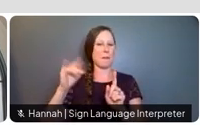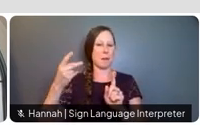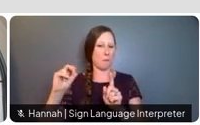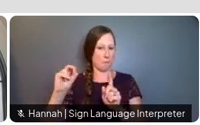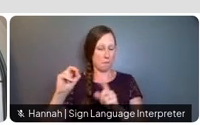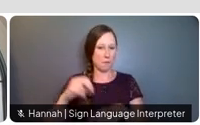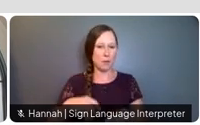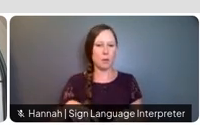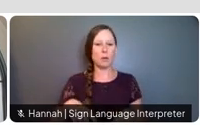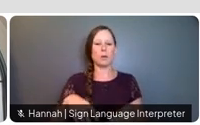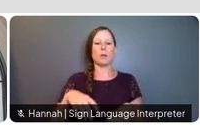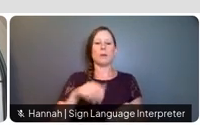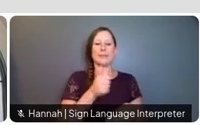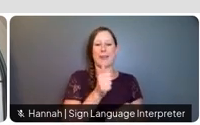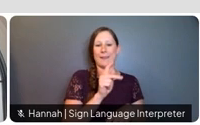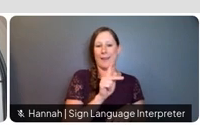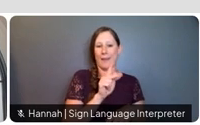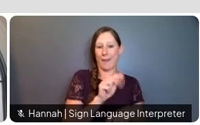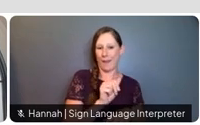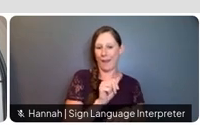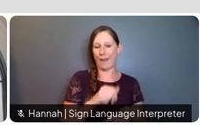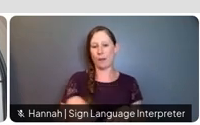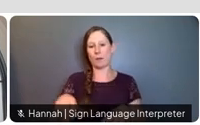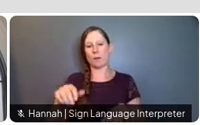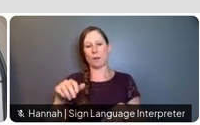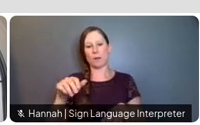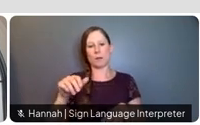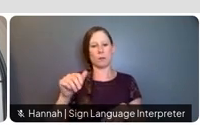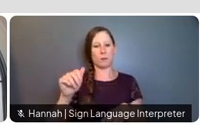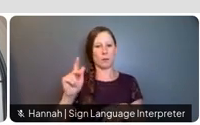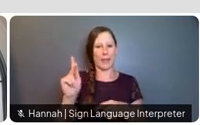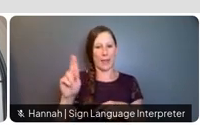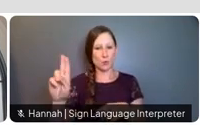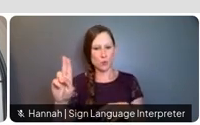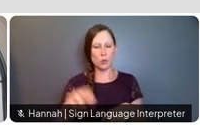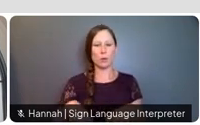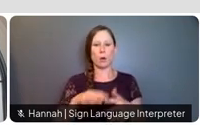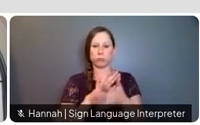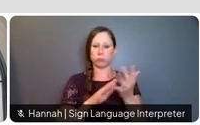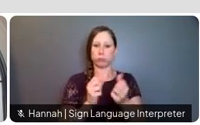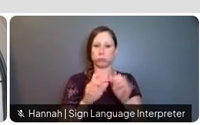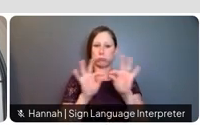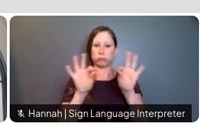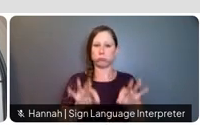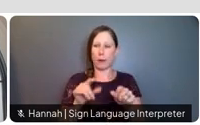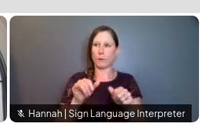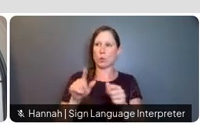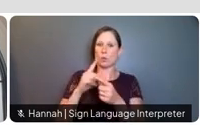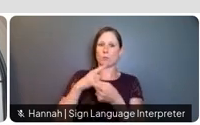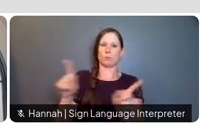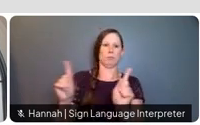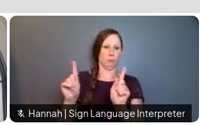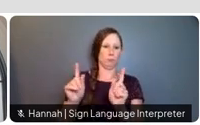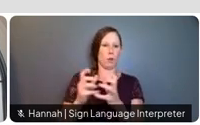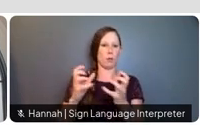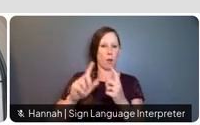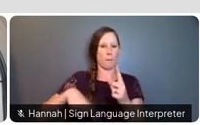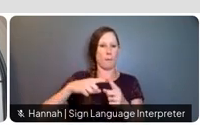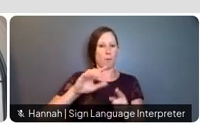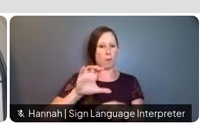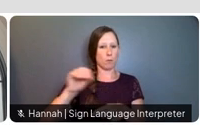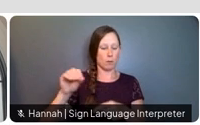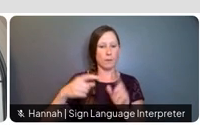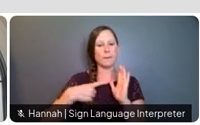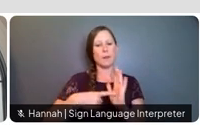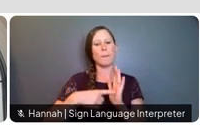or 10Q, right? And so you're just going to have to be prepared to disclose a lot more about your company. For instance, your financial